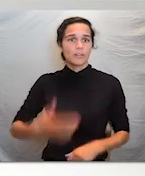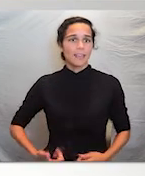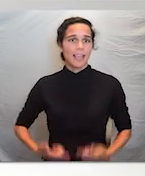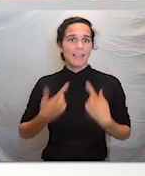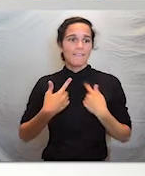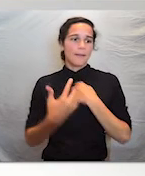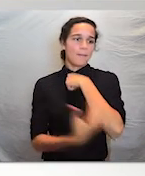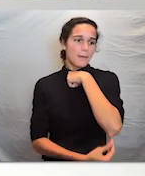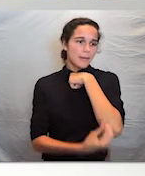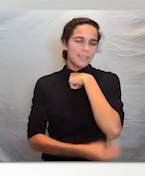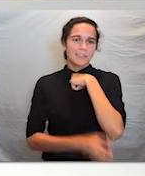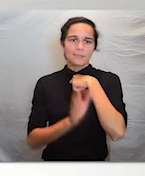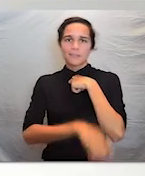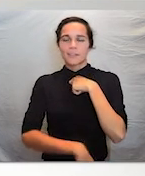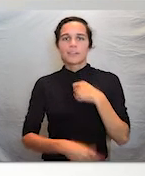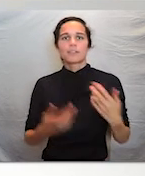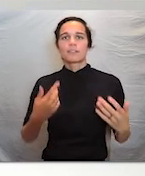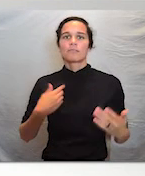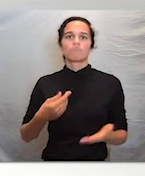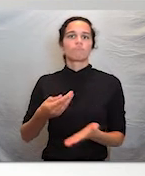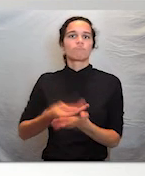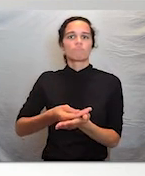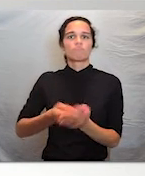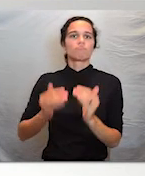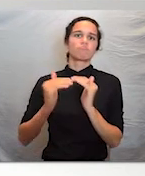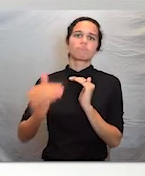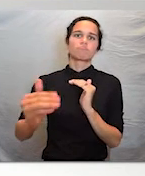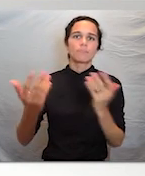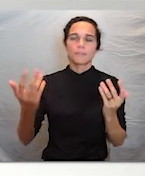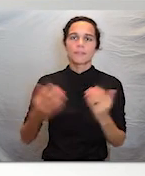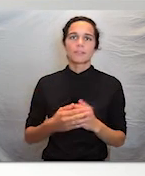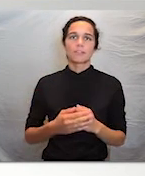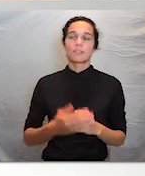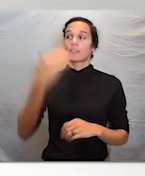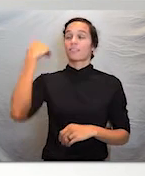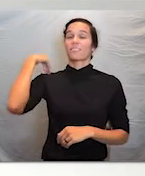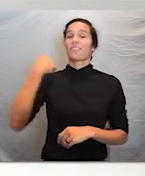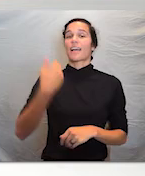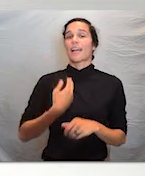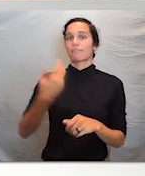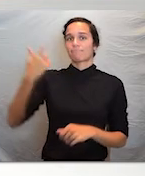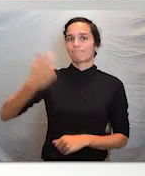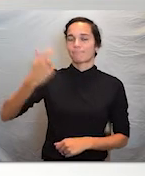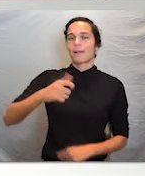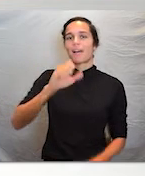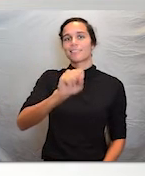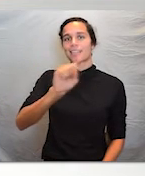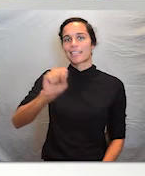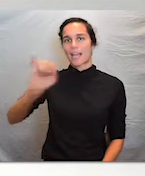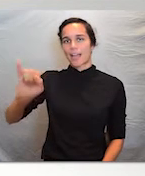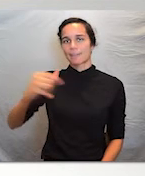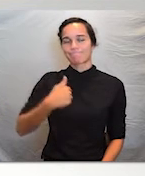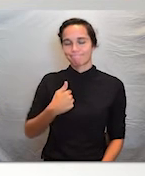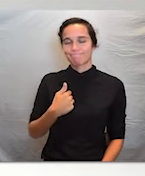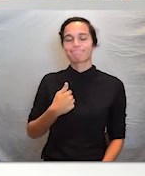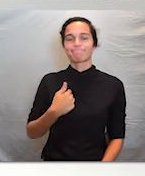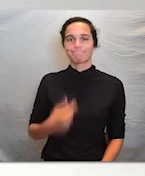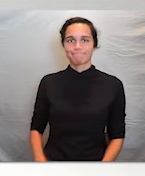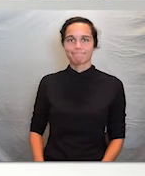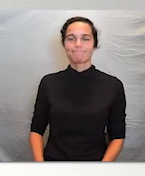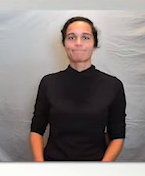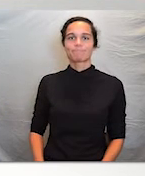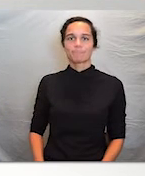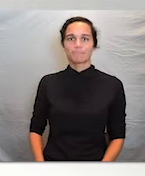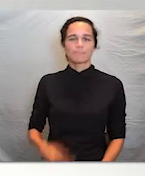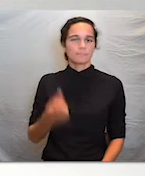poverty. Because back then I was on SSI. And there's some myths